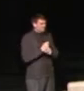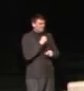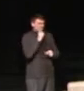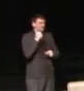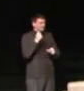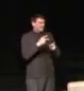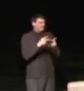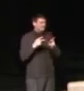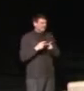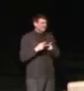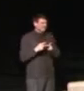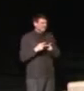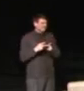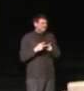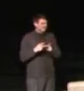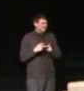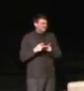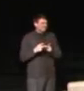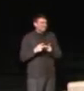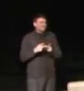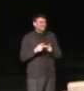right?